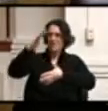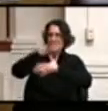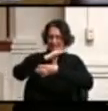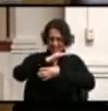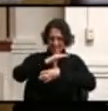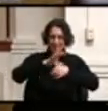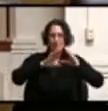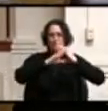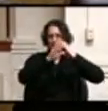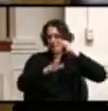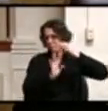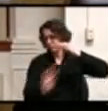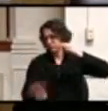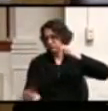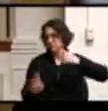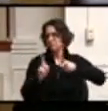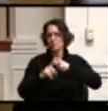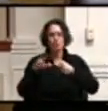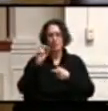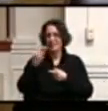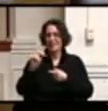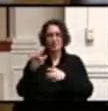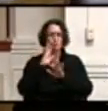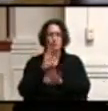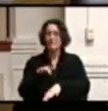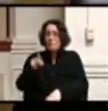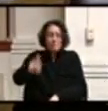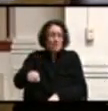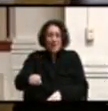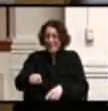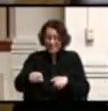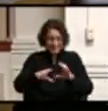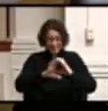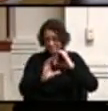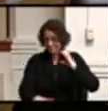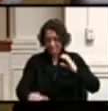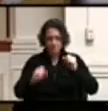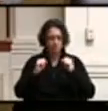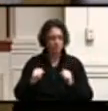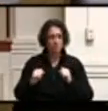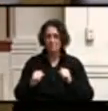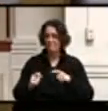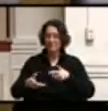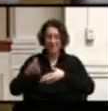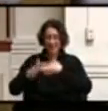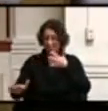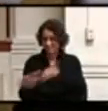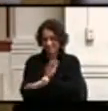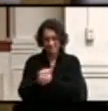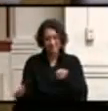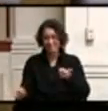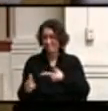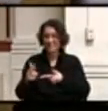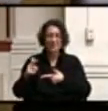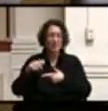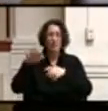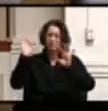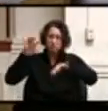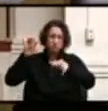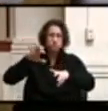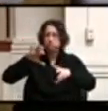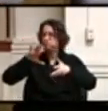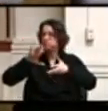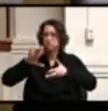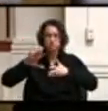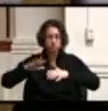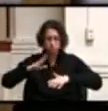Connecticut River, and that piping needs to be in place. Yep. And it was, you know, the very end of the piping was destroyed during Irene, so... Yeah.